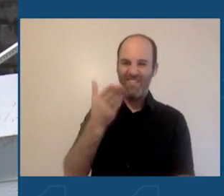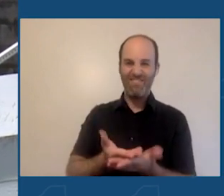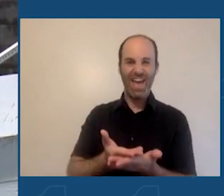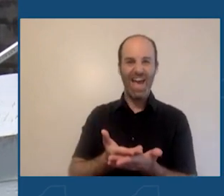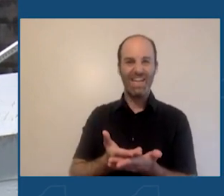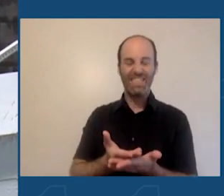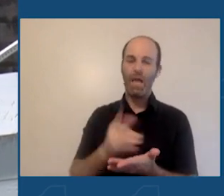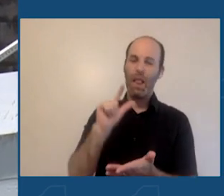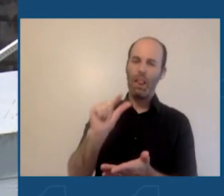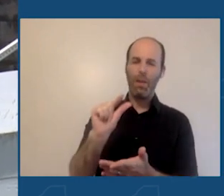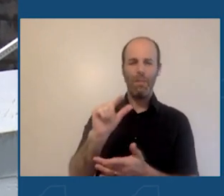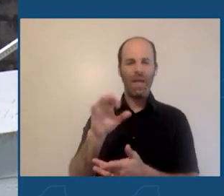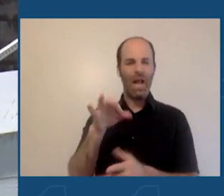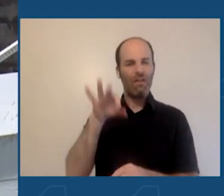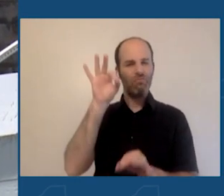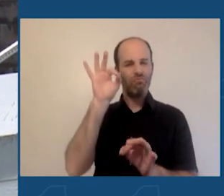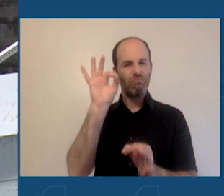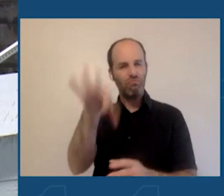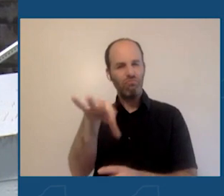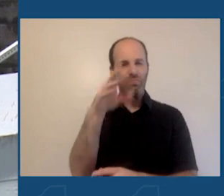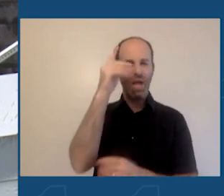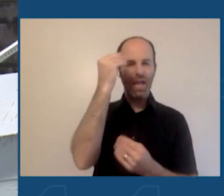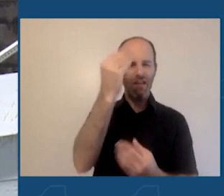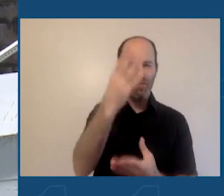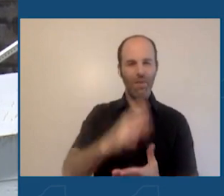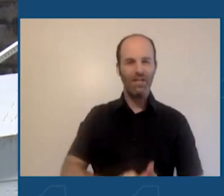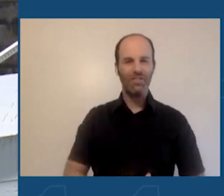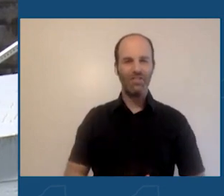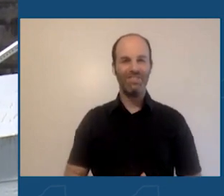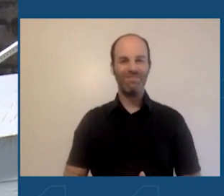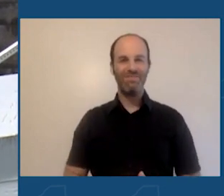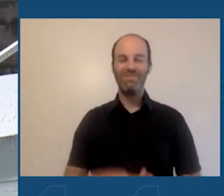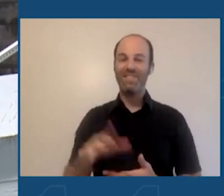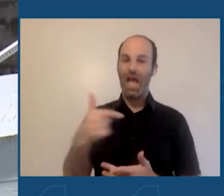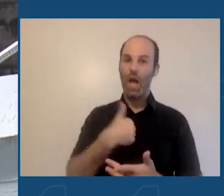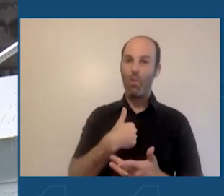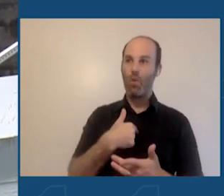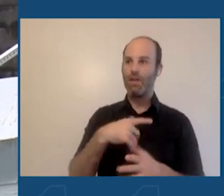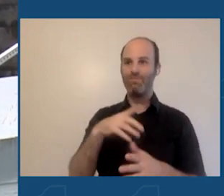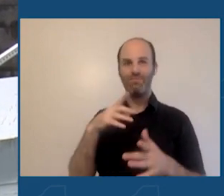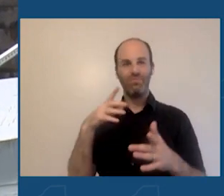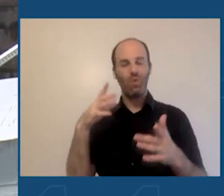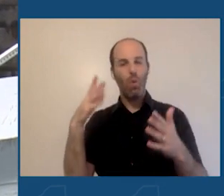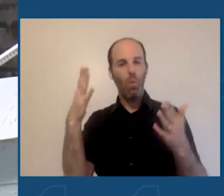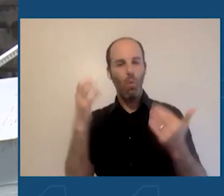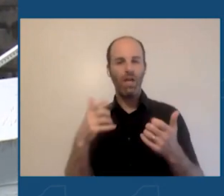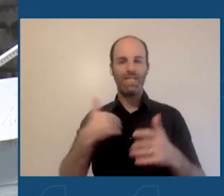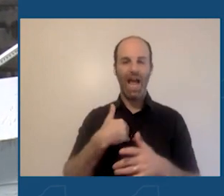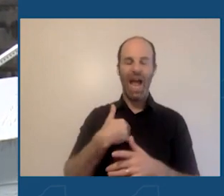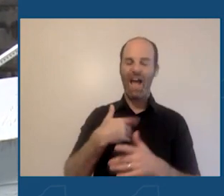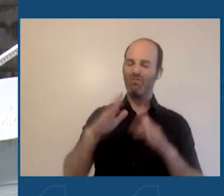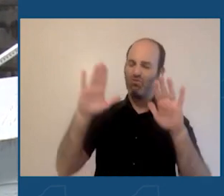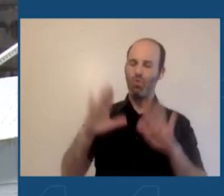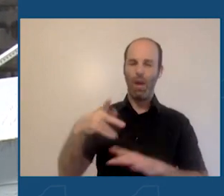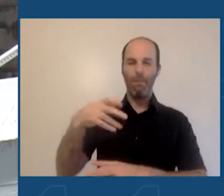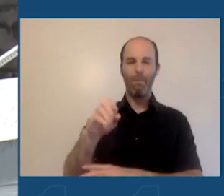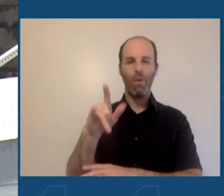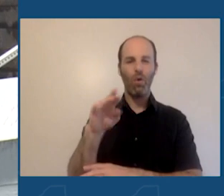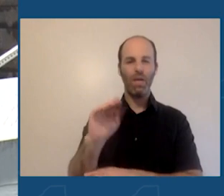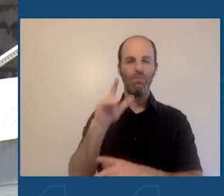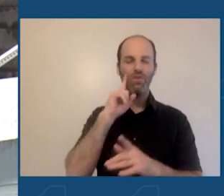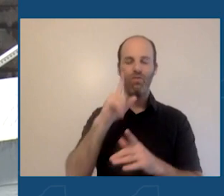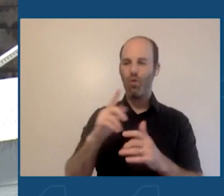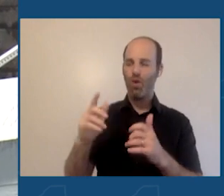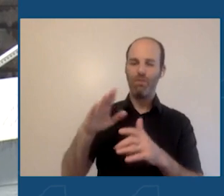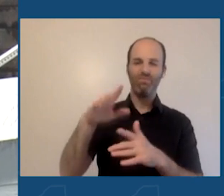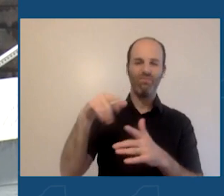trivia, and we're going to try to make sure we have great podiums everywhere for these World University Games. In 1950,